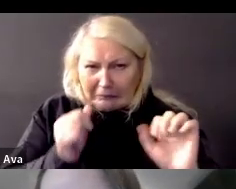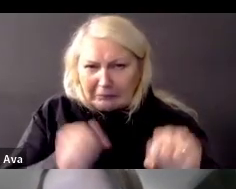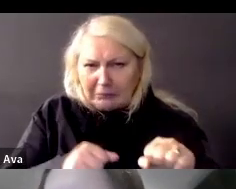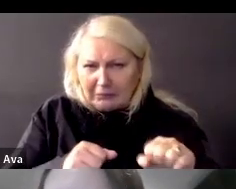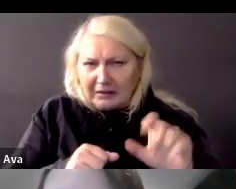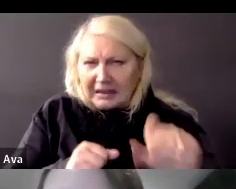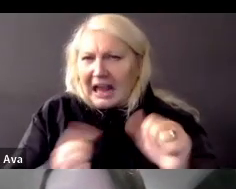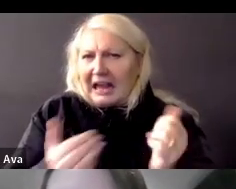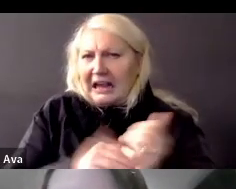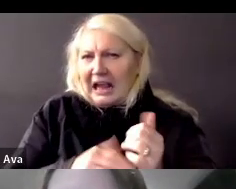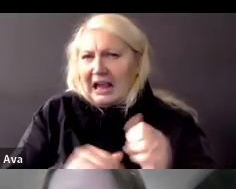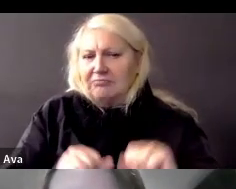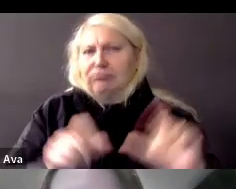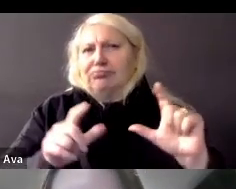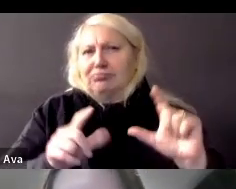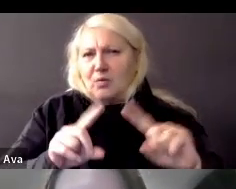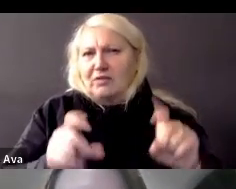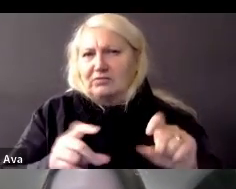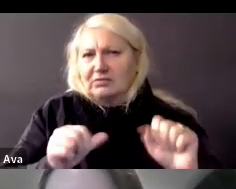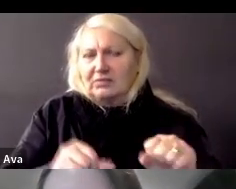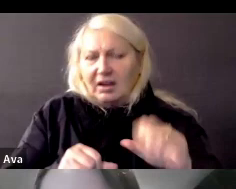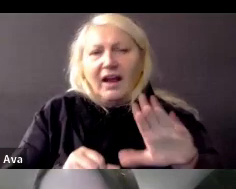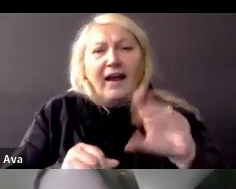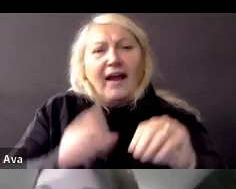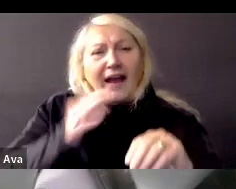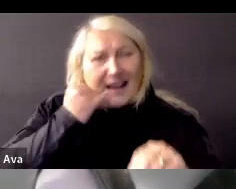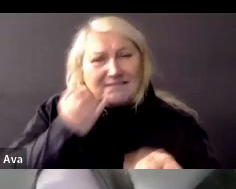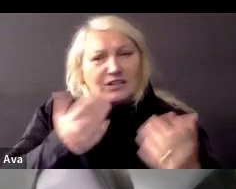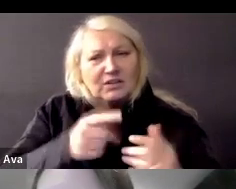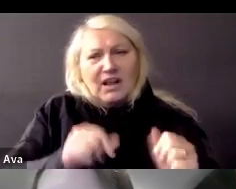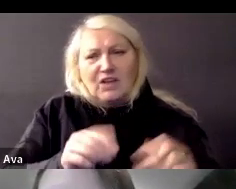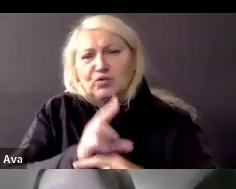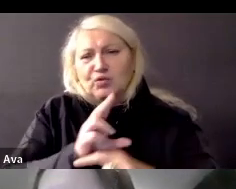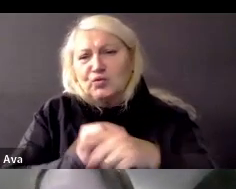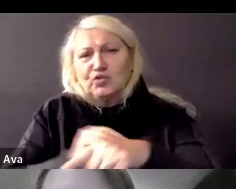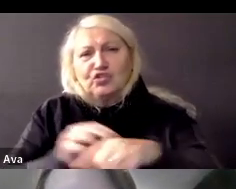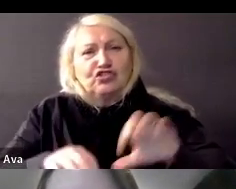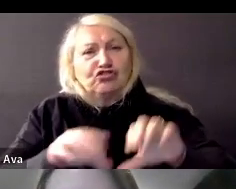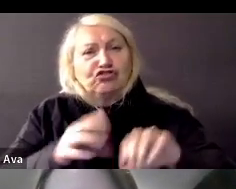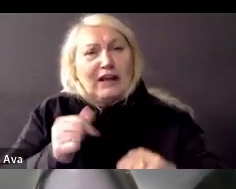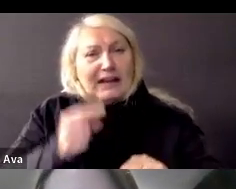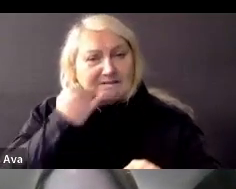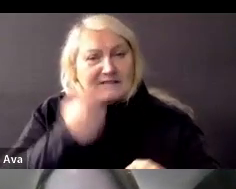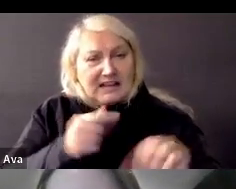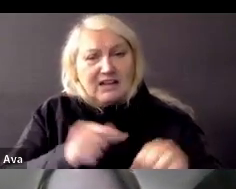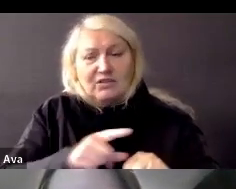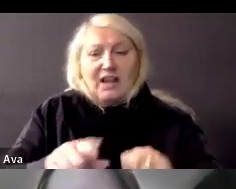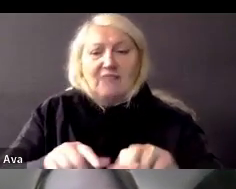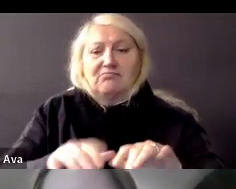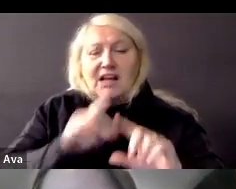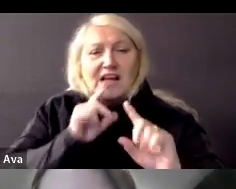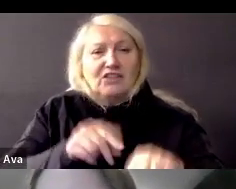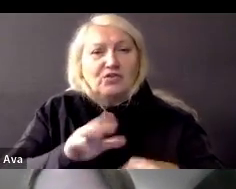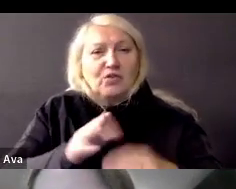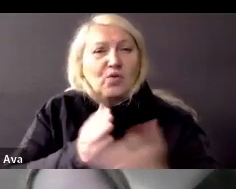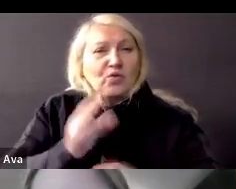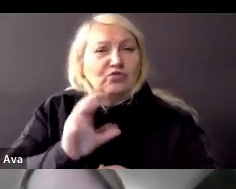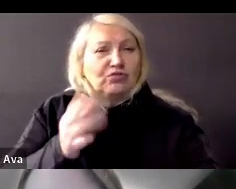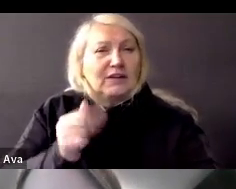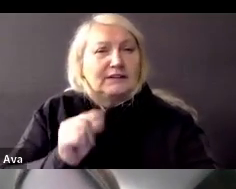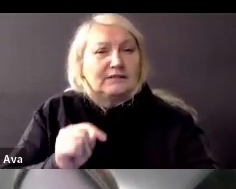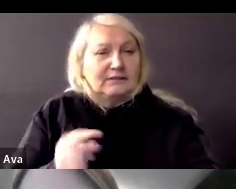And if you're able, feel free to also use the chat. If you're able, you can put in your answer through the